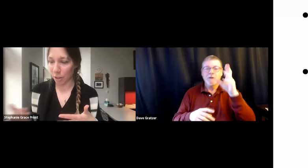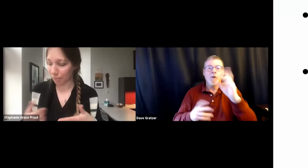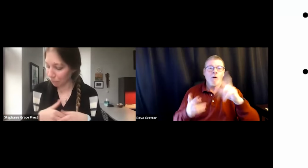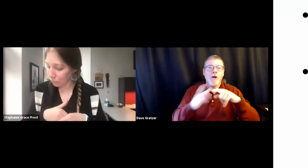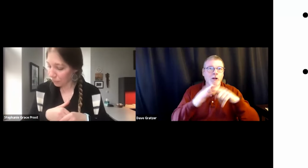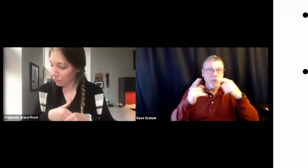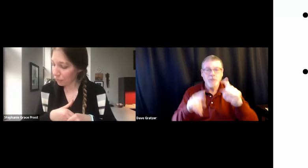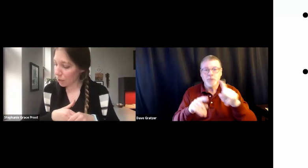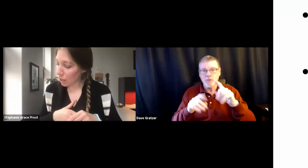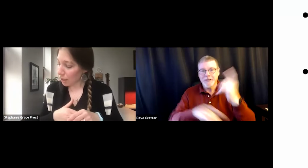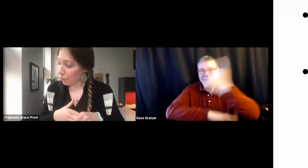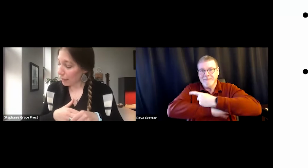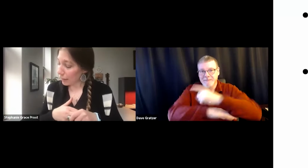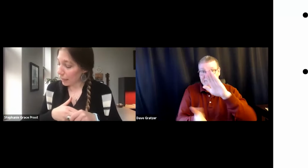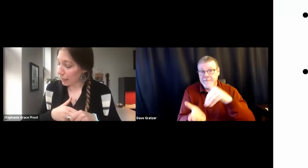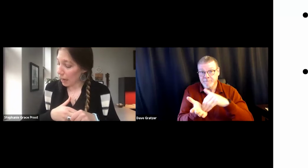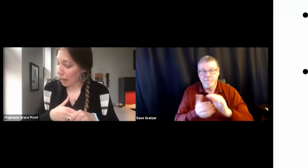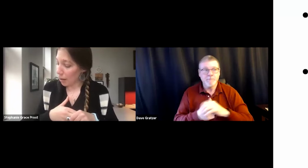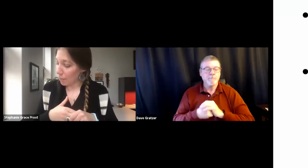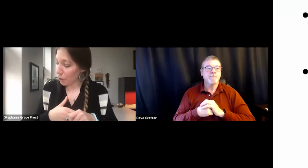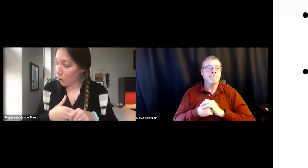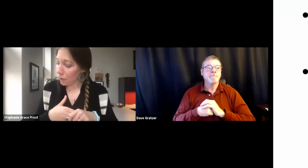day center? Finally,